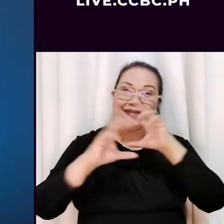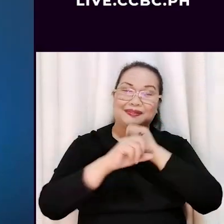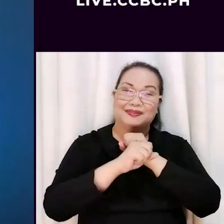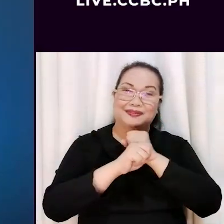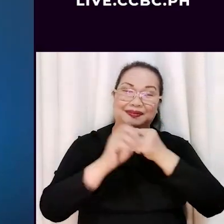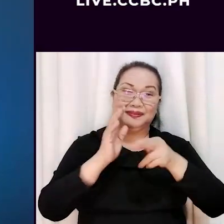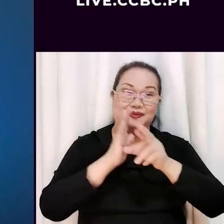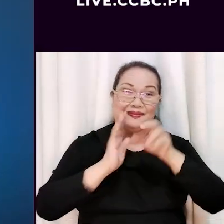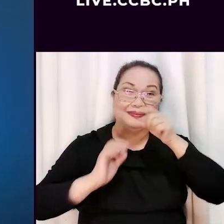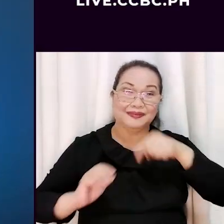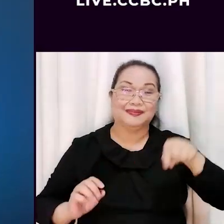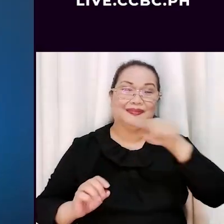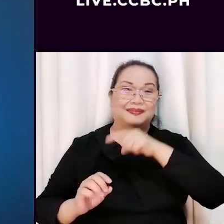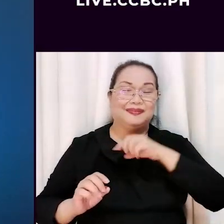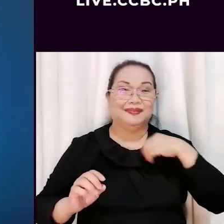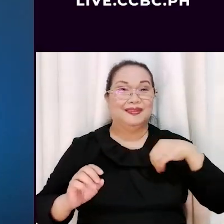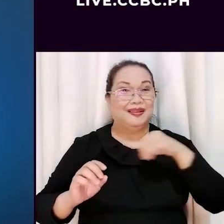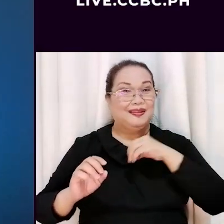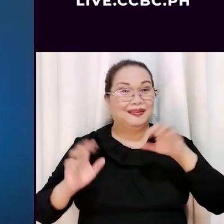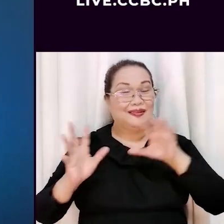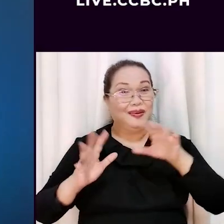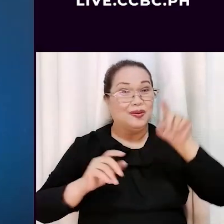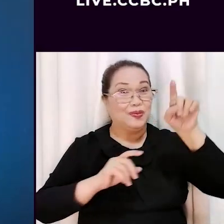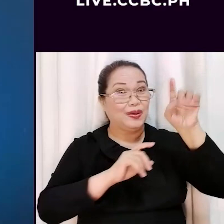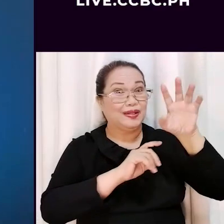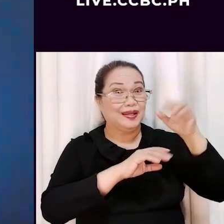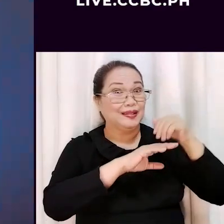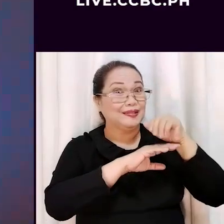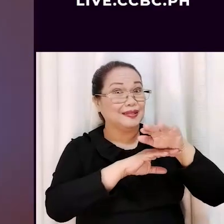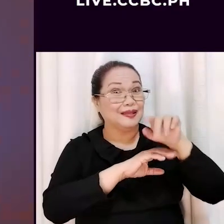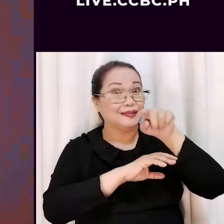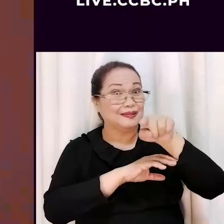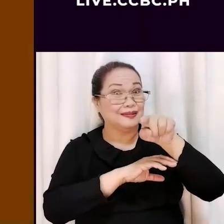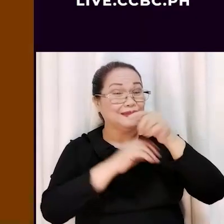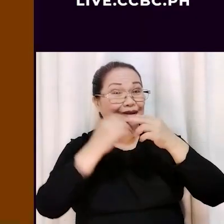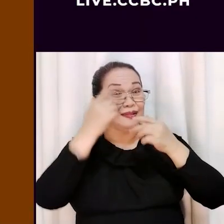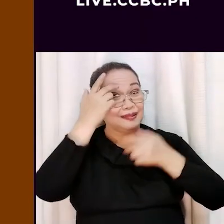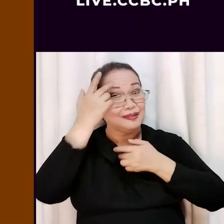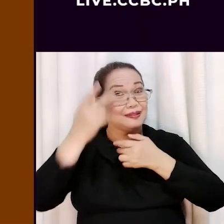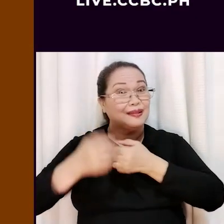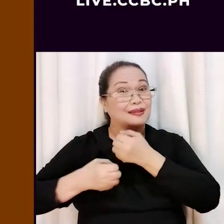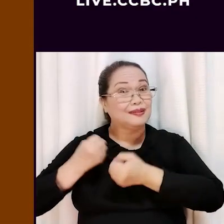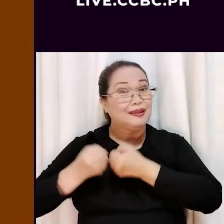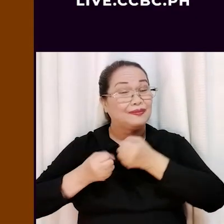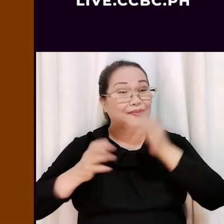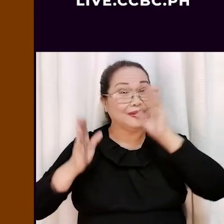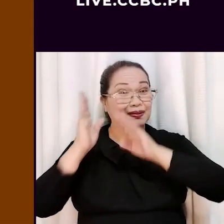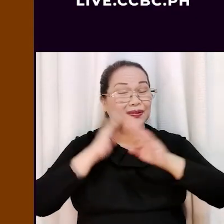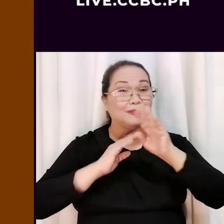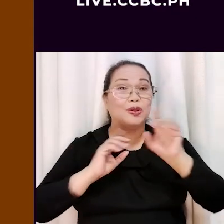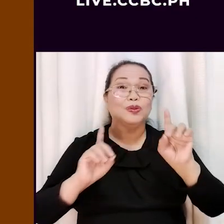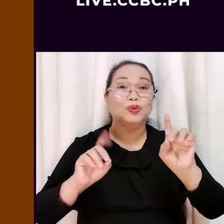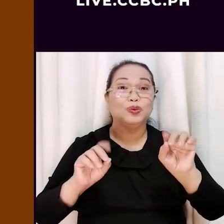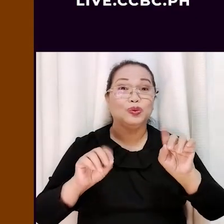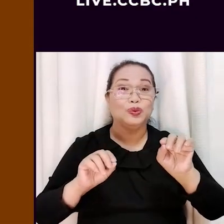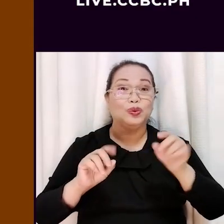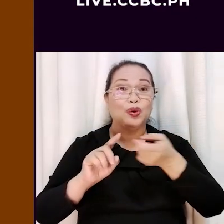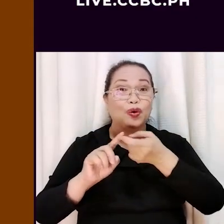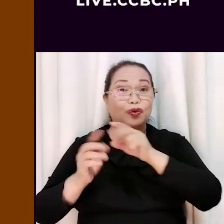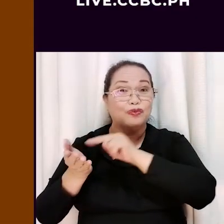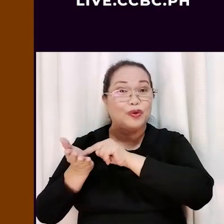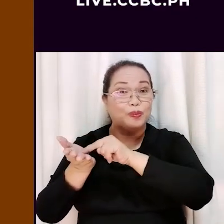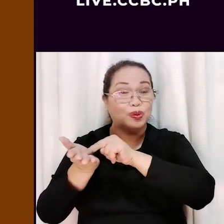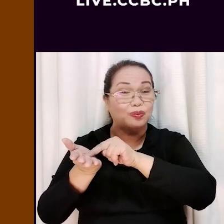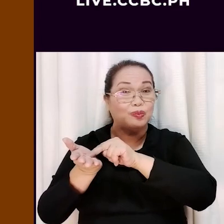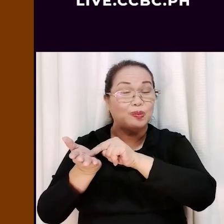us our action points. When God sends us affliction, what do we do? Well, from Noah, we